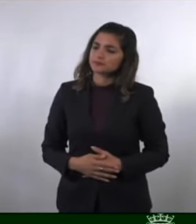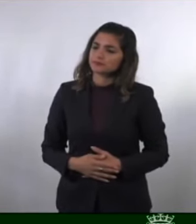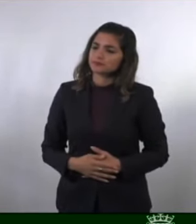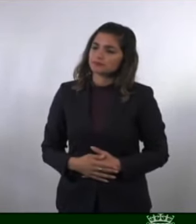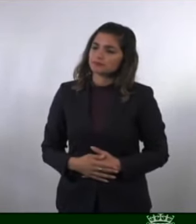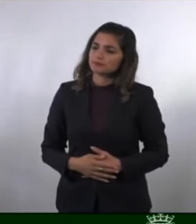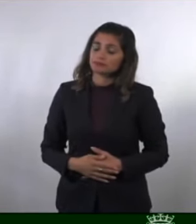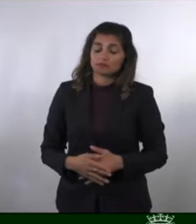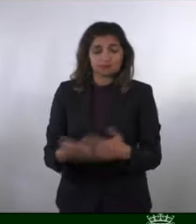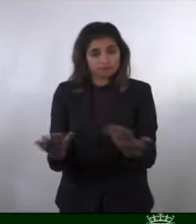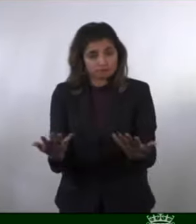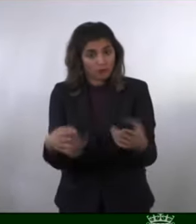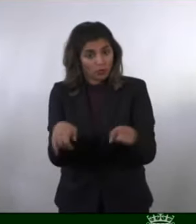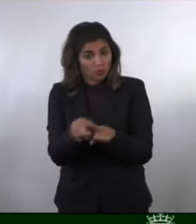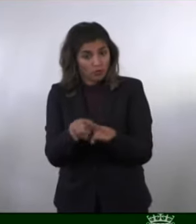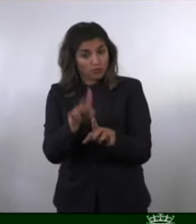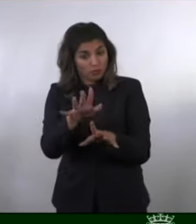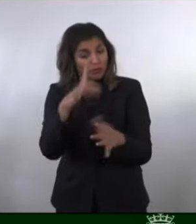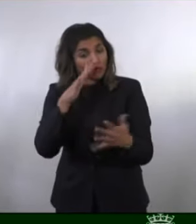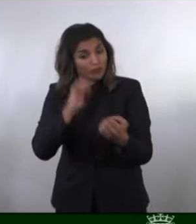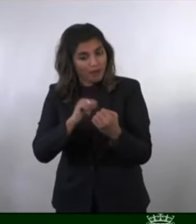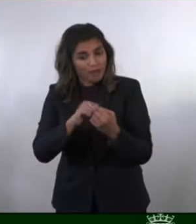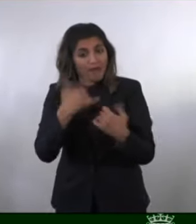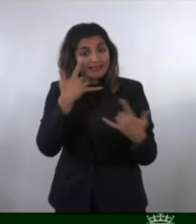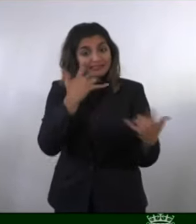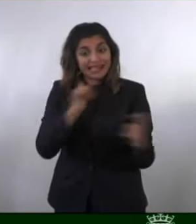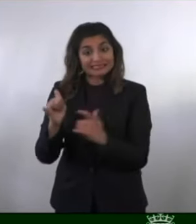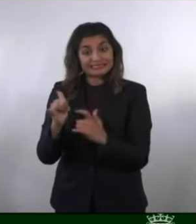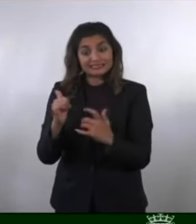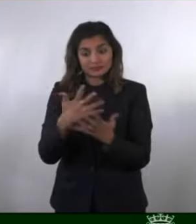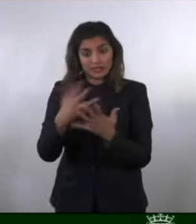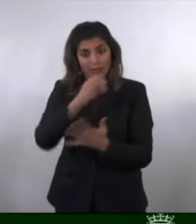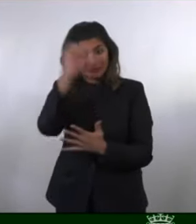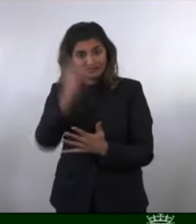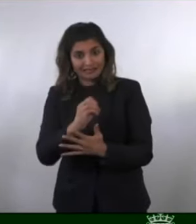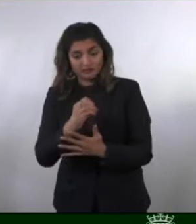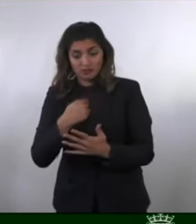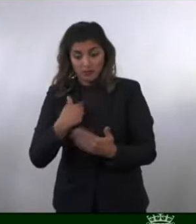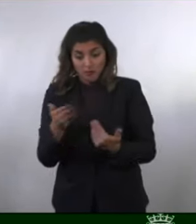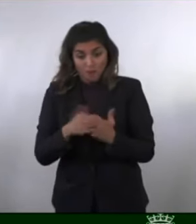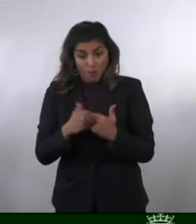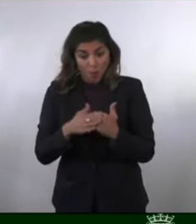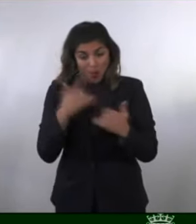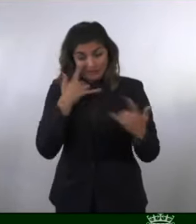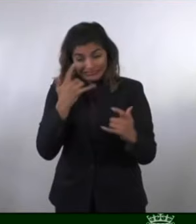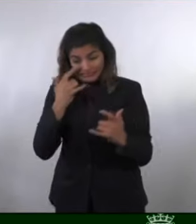percentage of tests testing positive, because if you put more tests in, you don't want to then